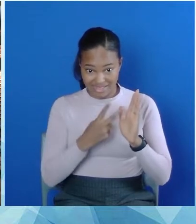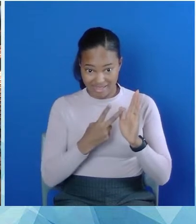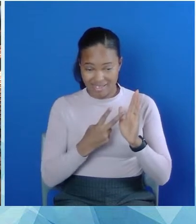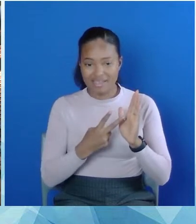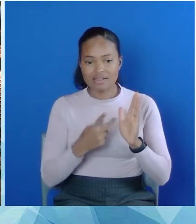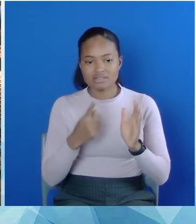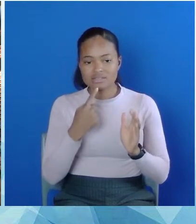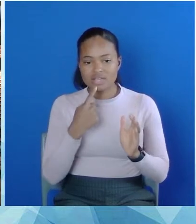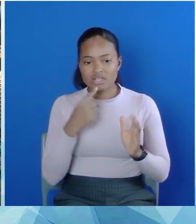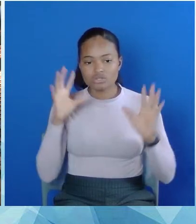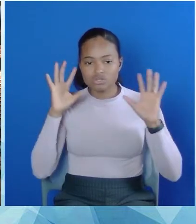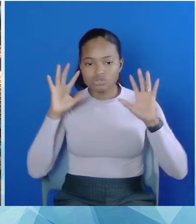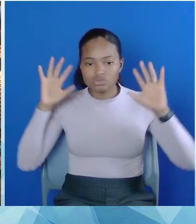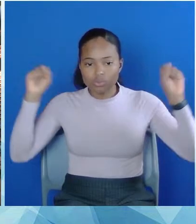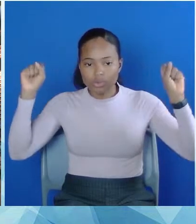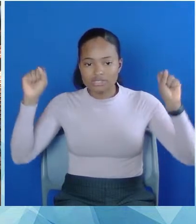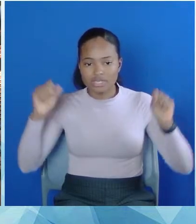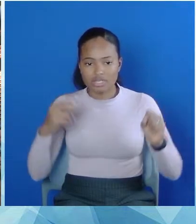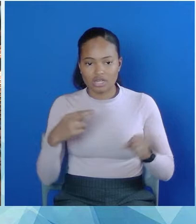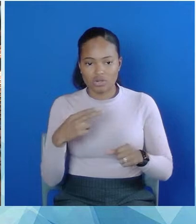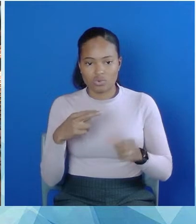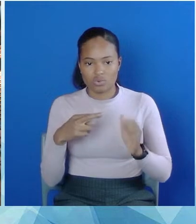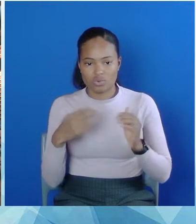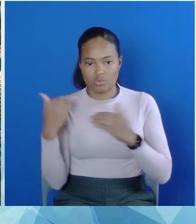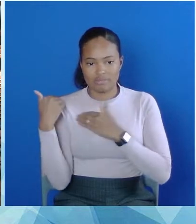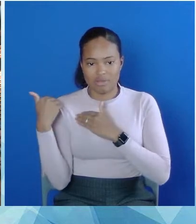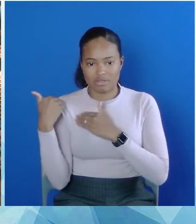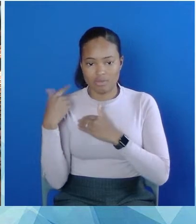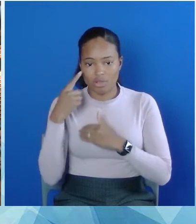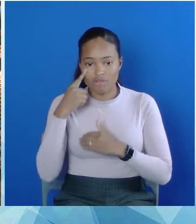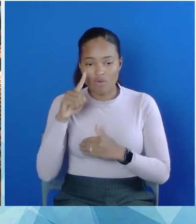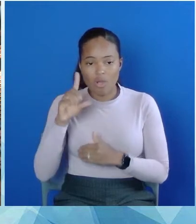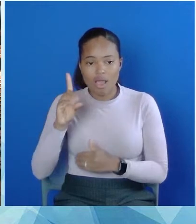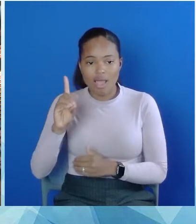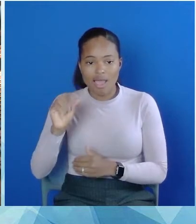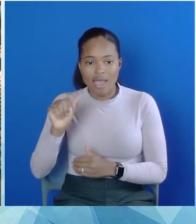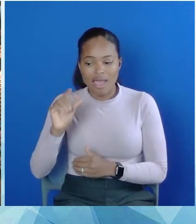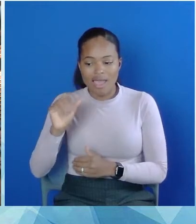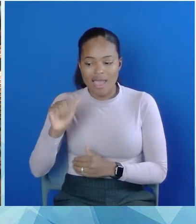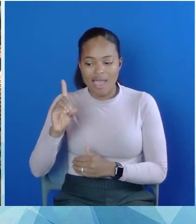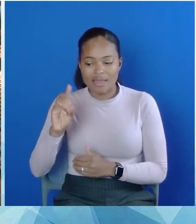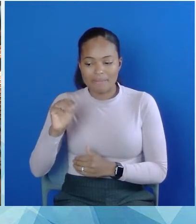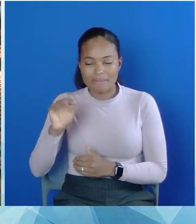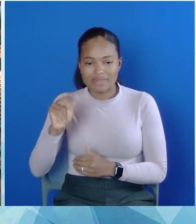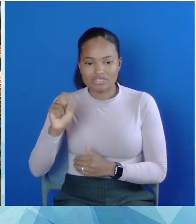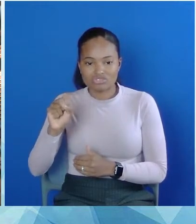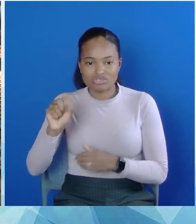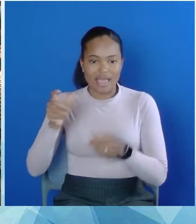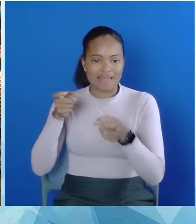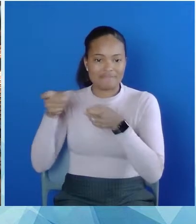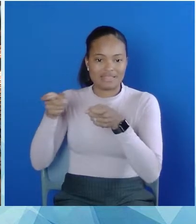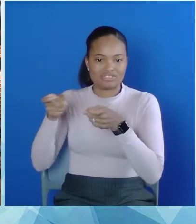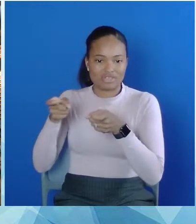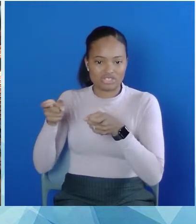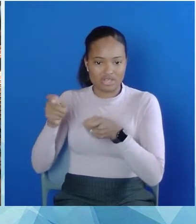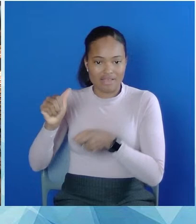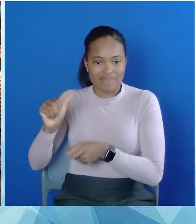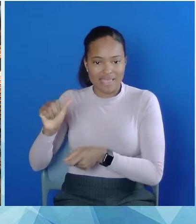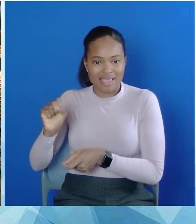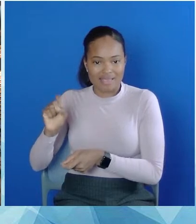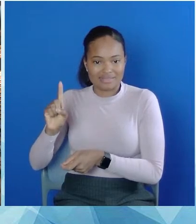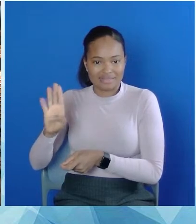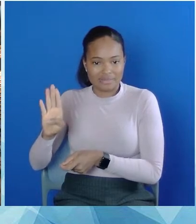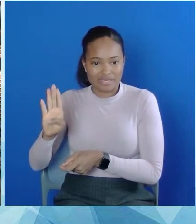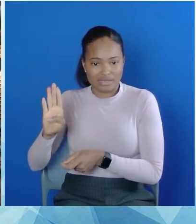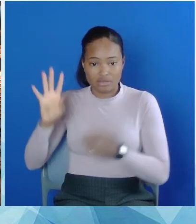responsible for the administration of ASDB. The